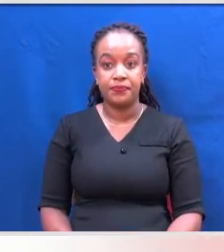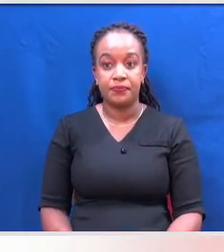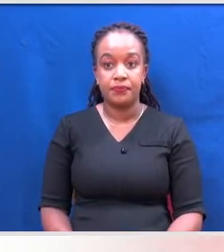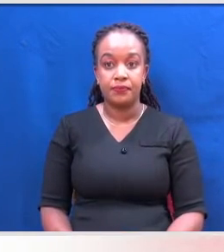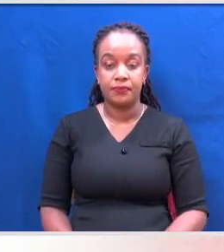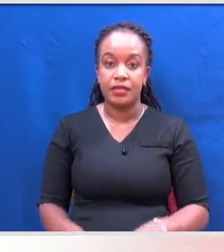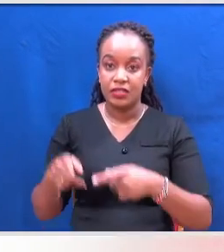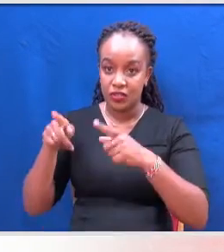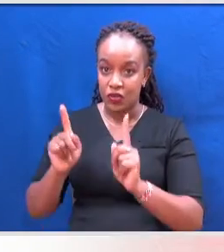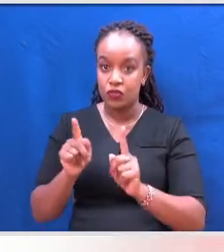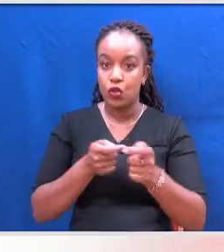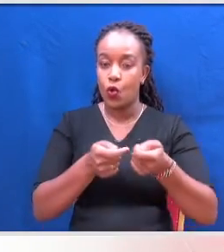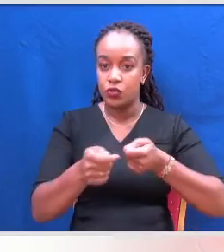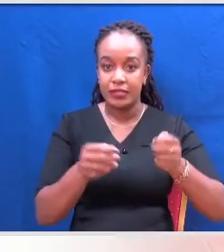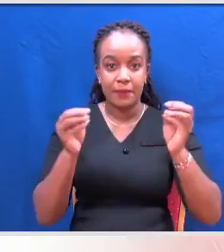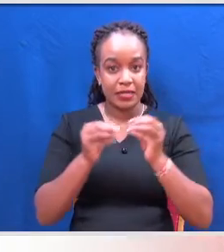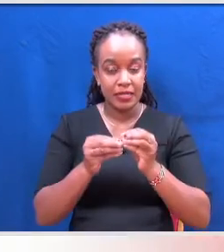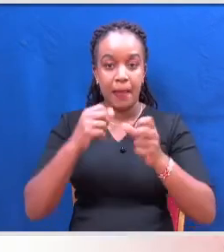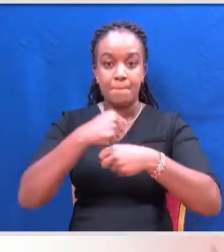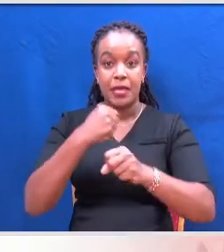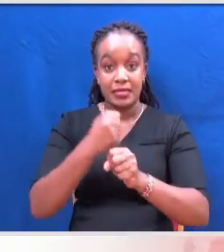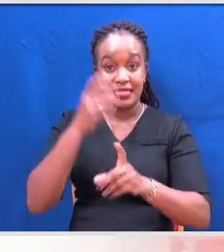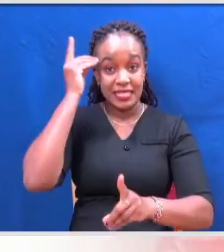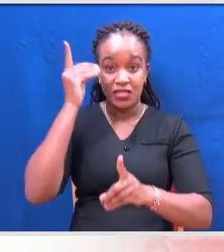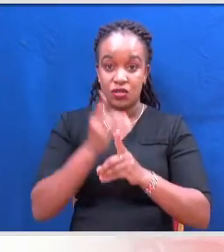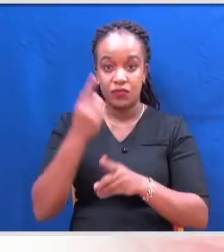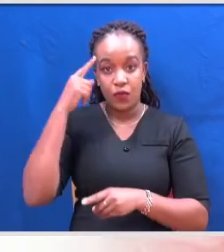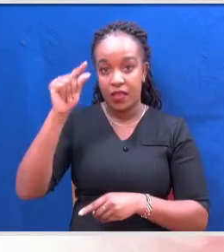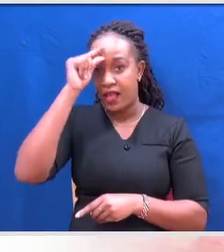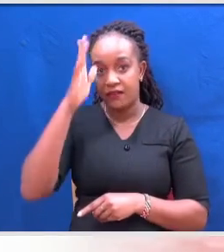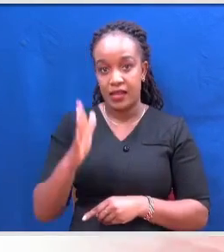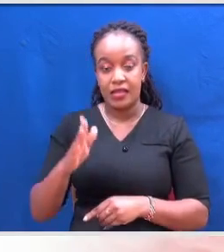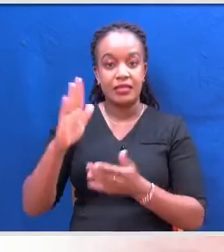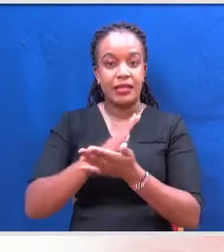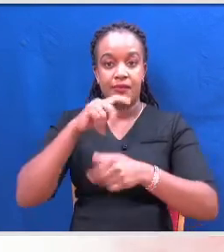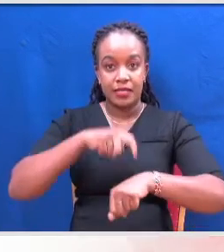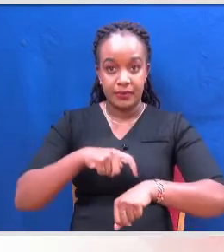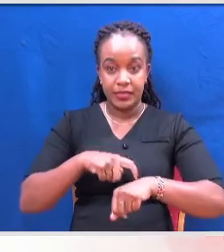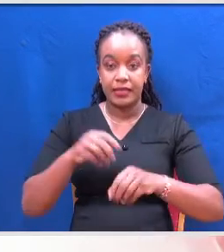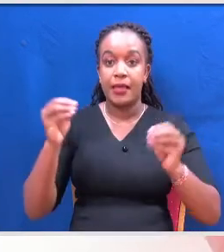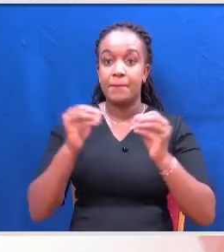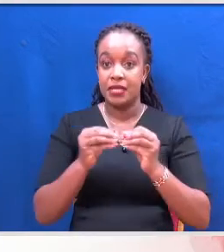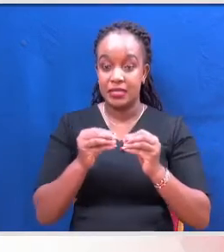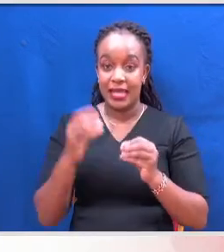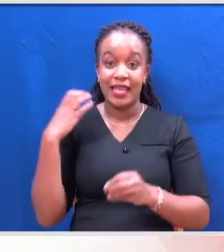She participates in the meetings. She makes decisions on behalf of the governor. Sometimes the